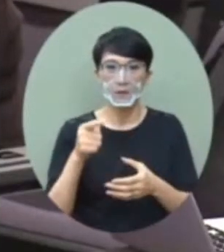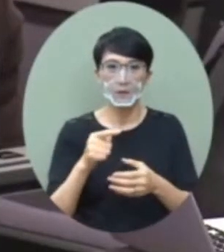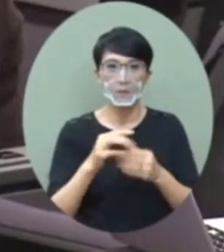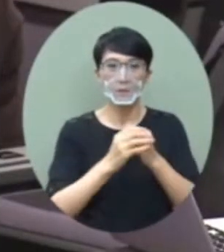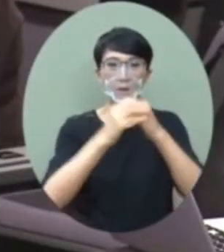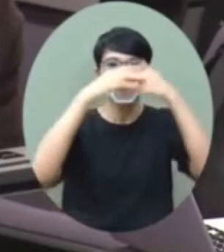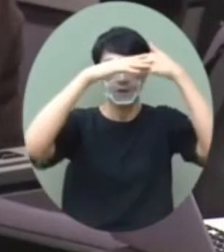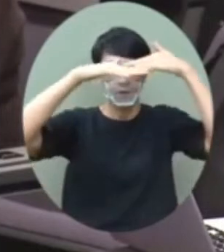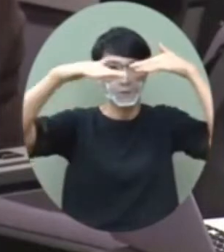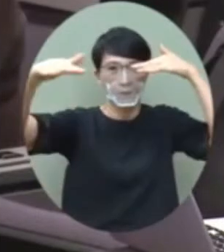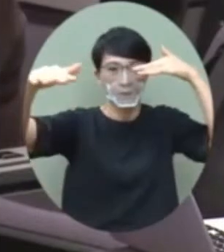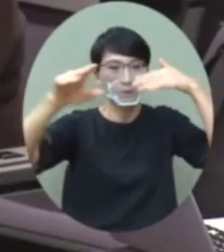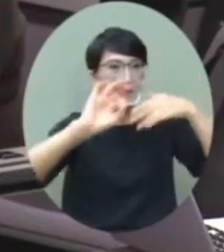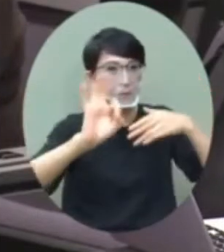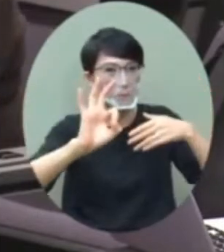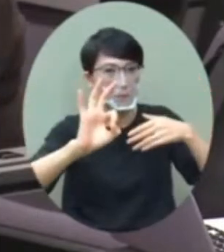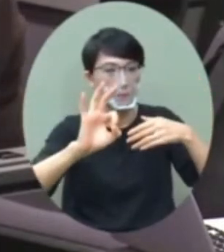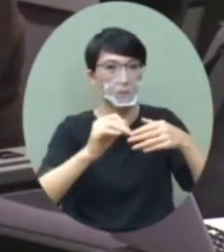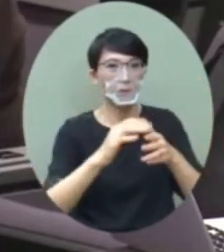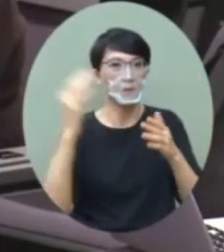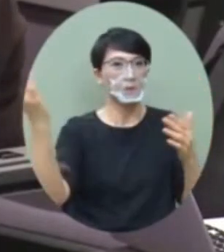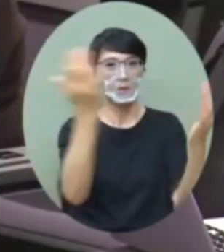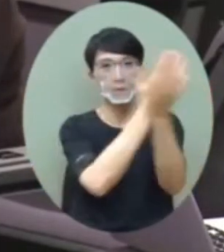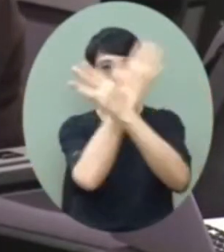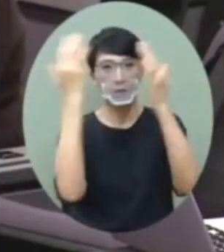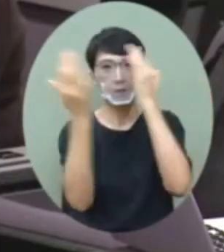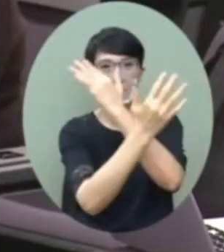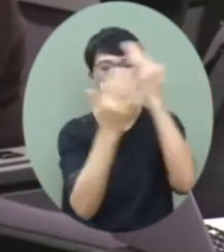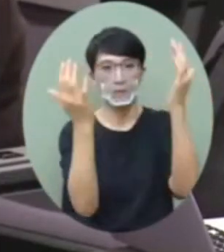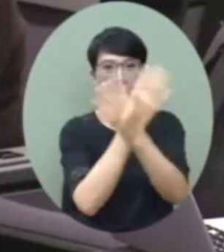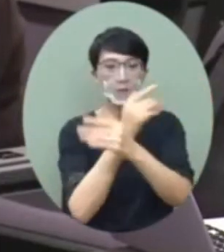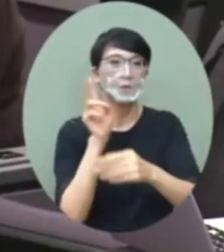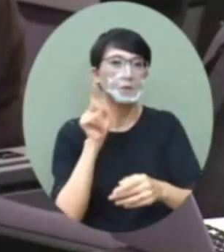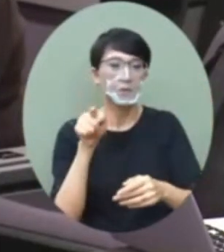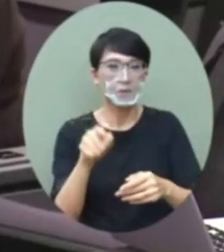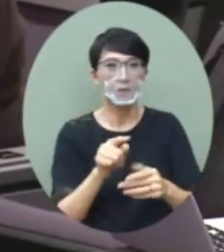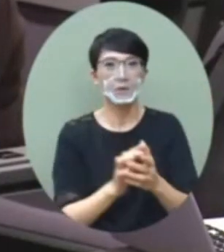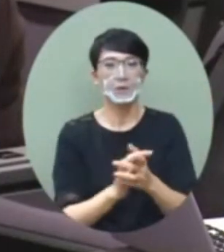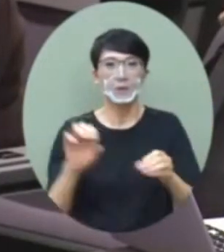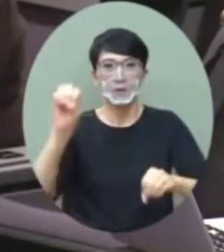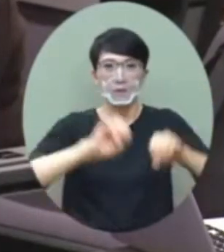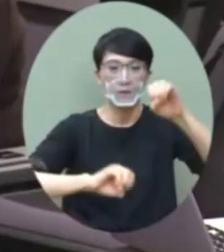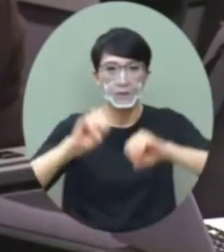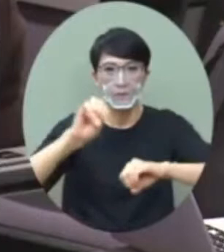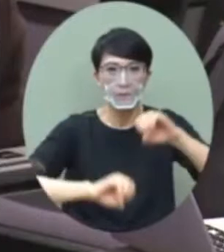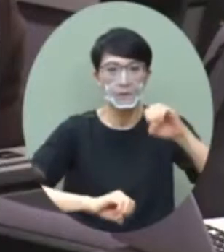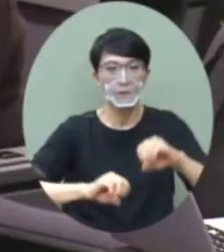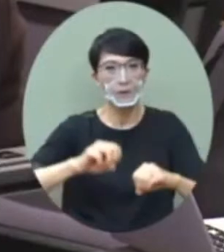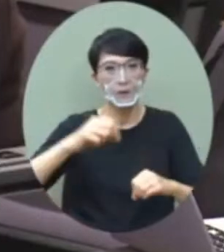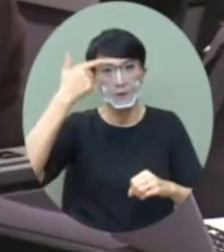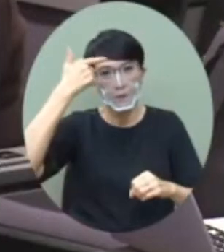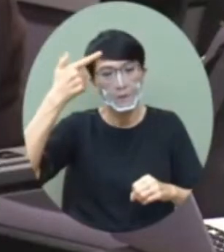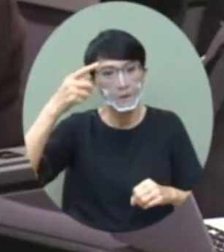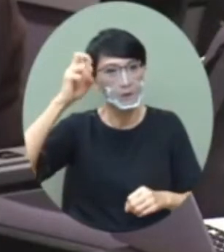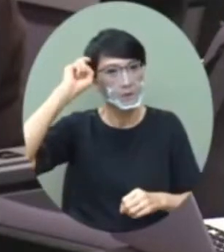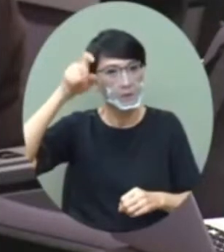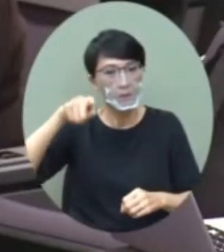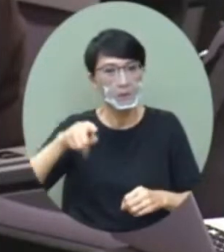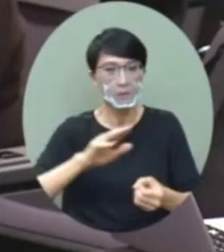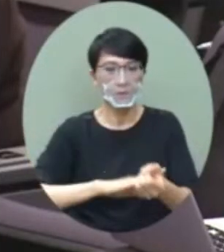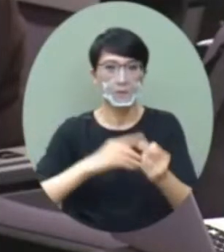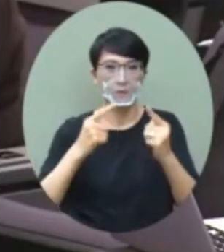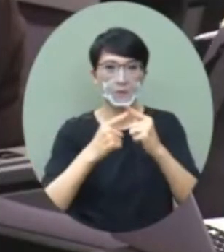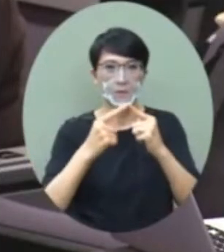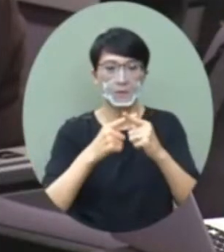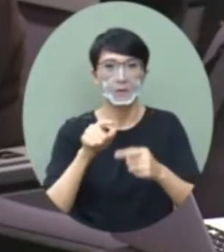both government and private clinics, so they're unable to enter premises listed under vaccine pass. Will the government set